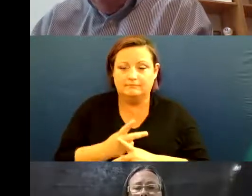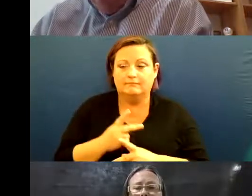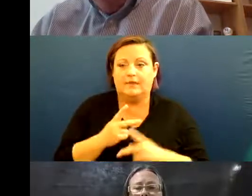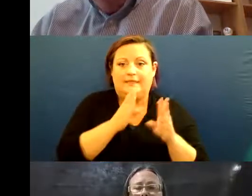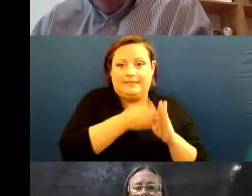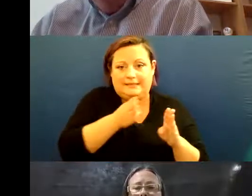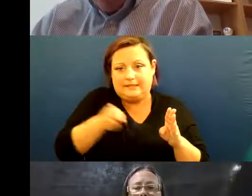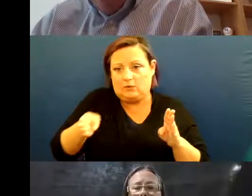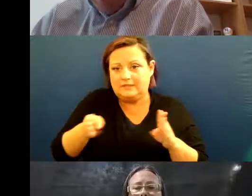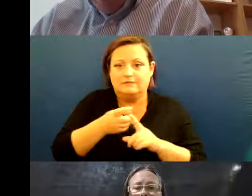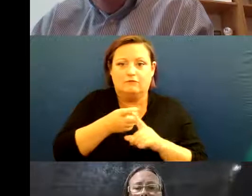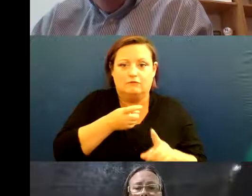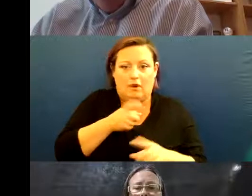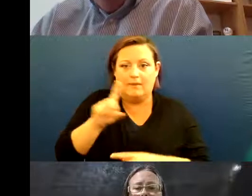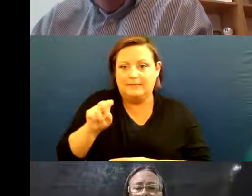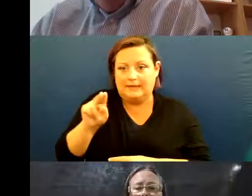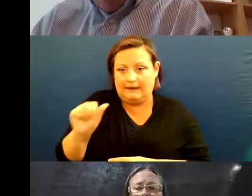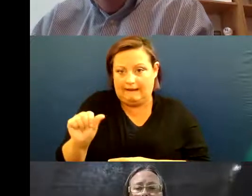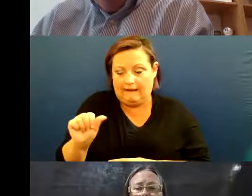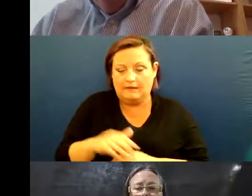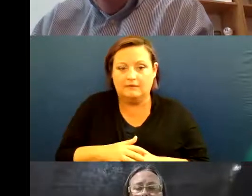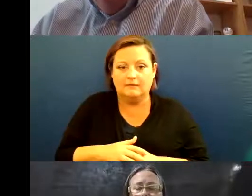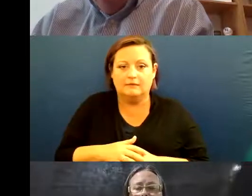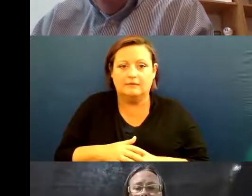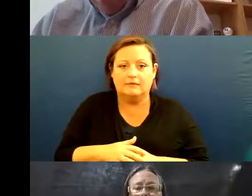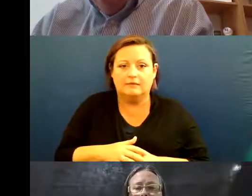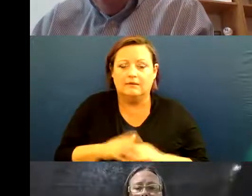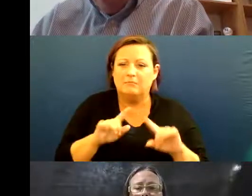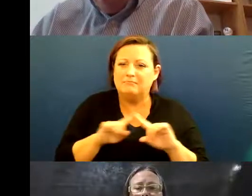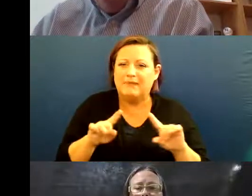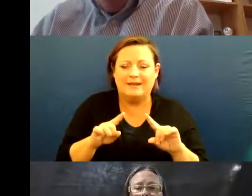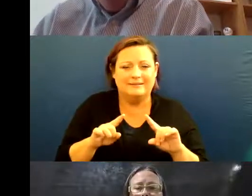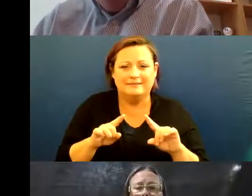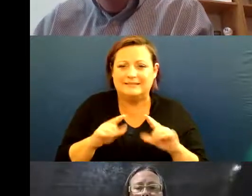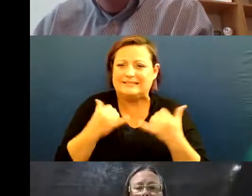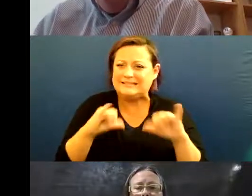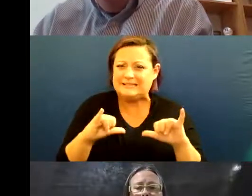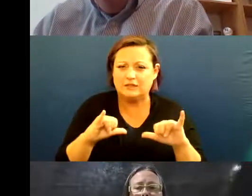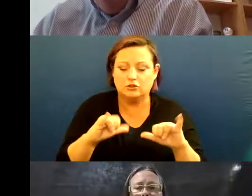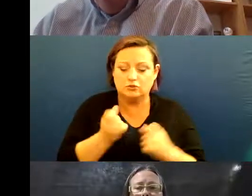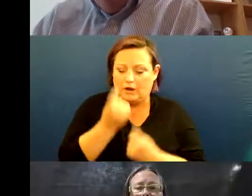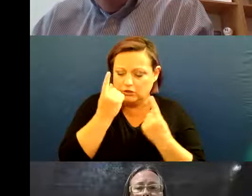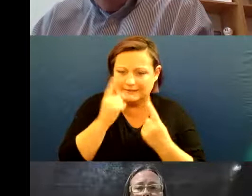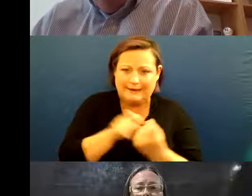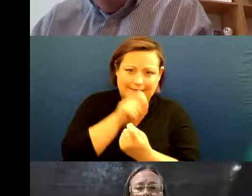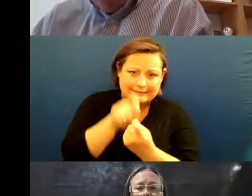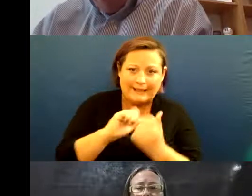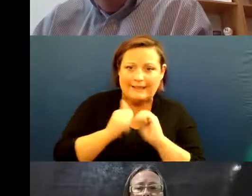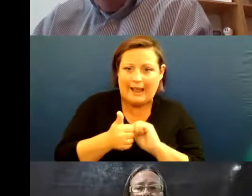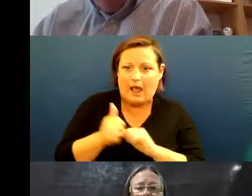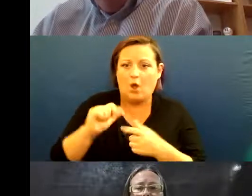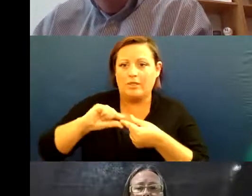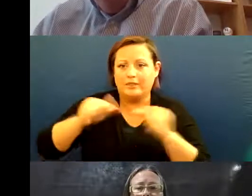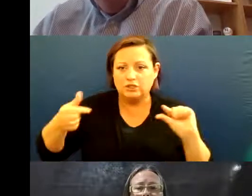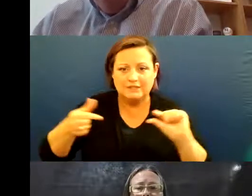the DNA sequence, but we really did not still understand exactly how the genes function. So we decided